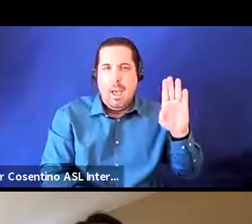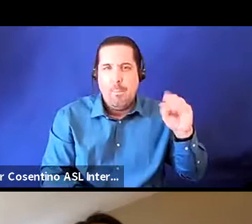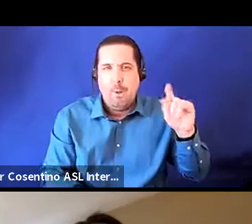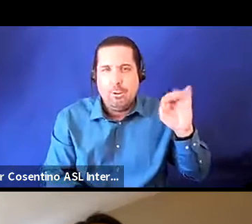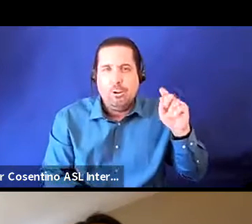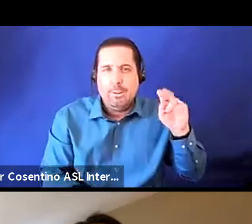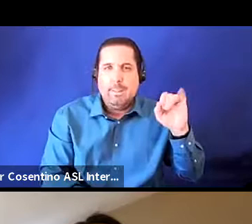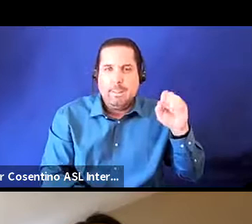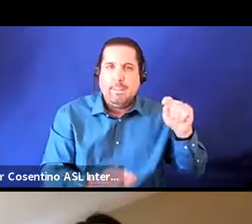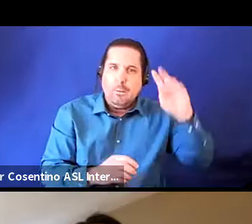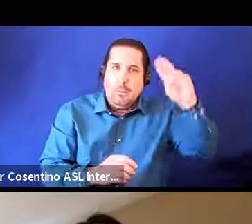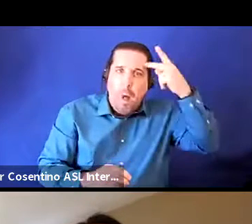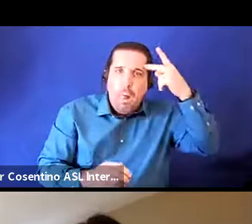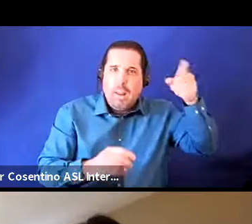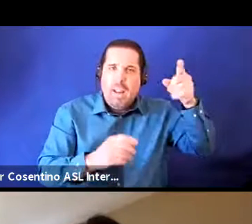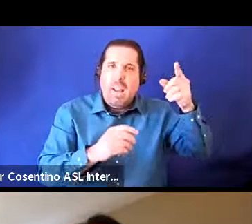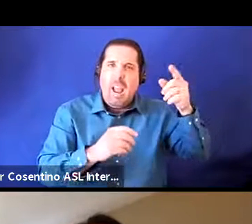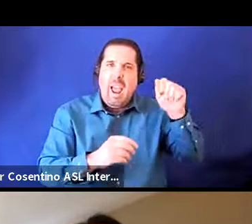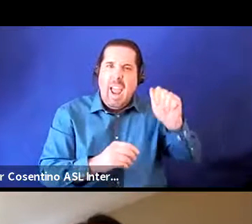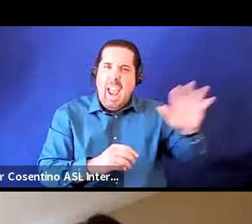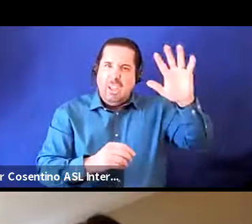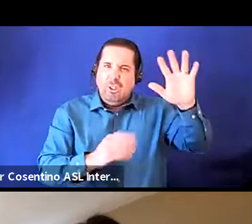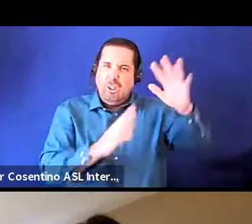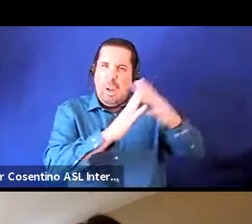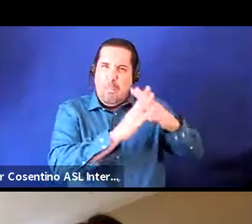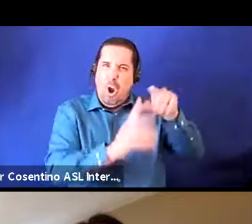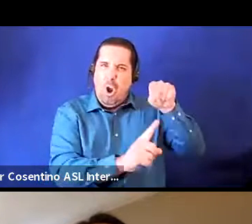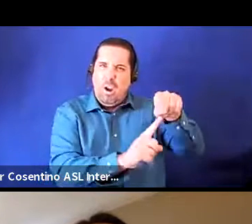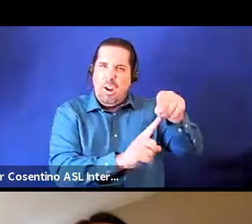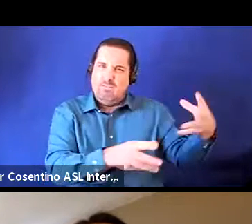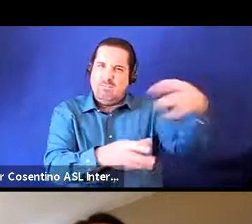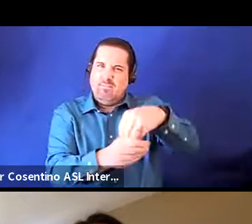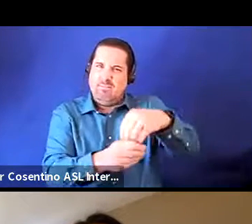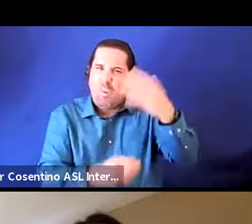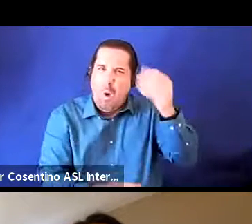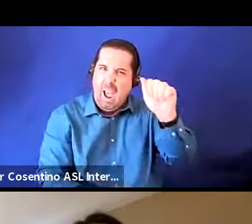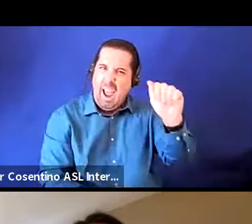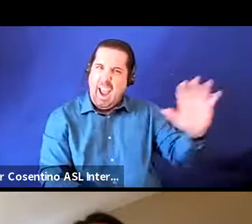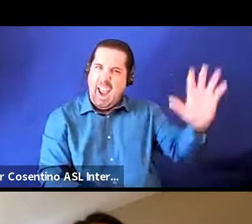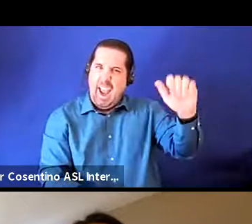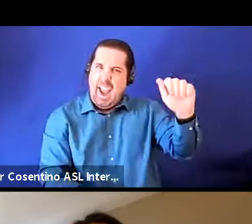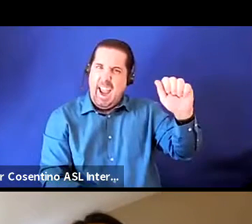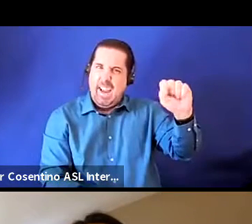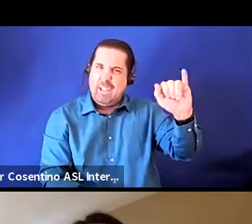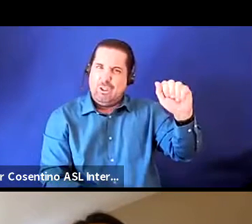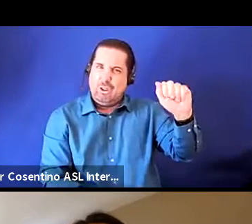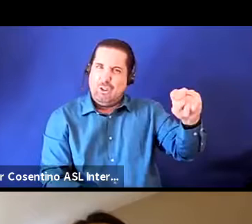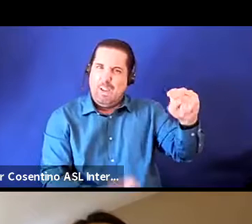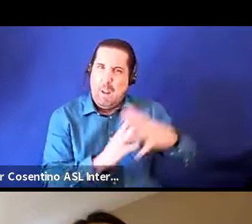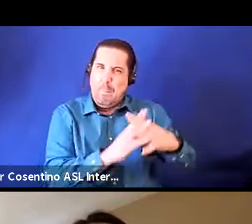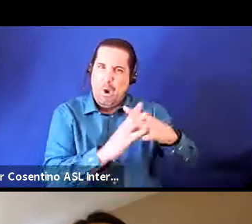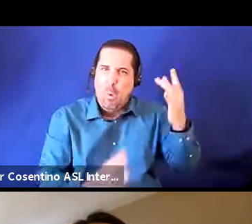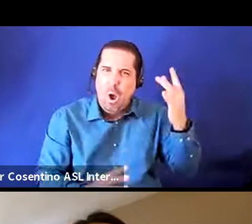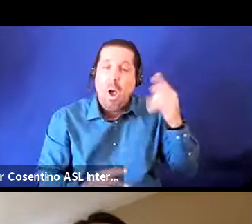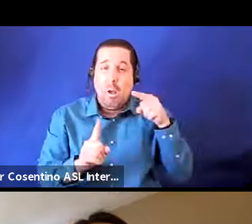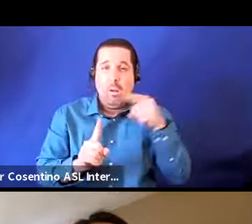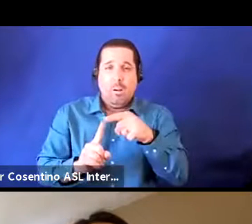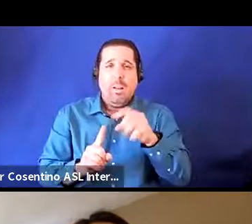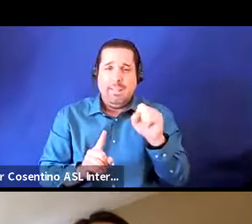abolitionist politics? And I want to note that the new program that Simeon finally